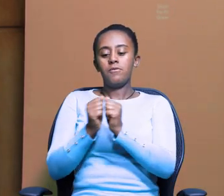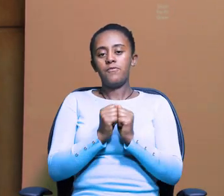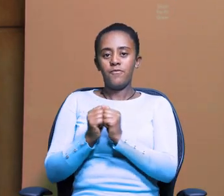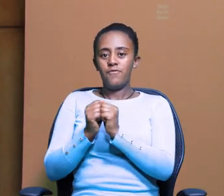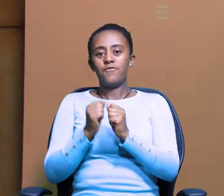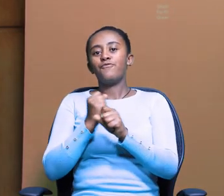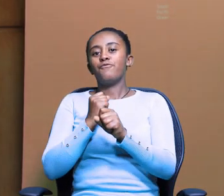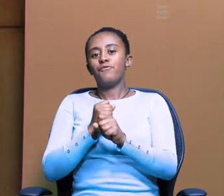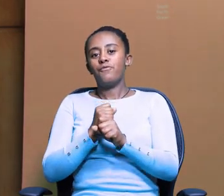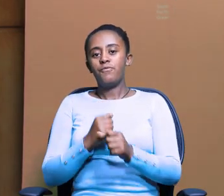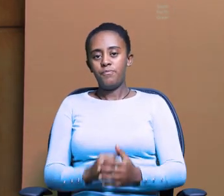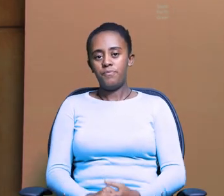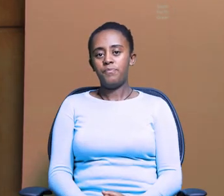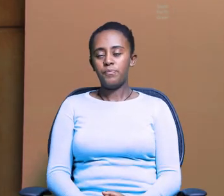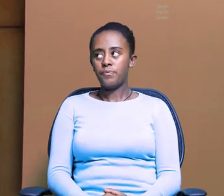Let us do together.